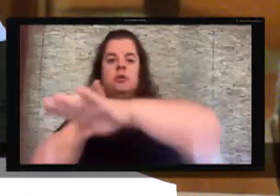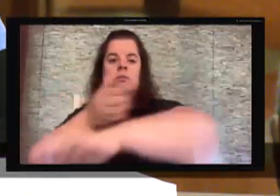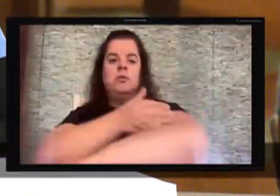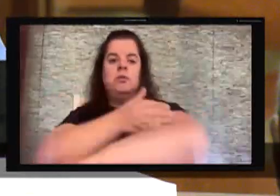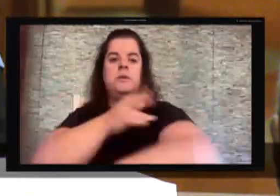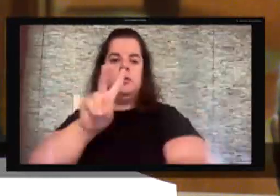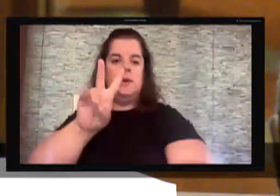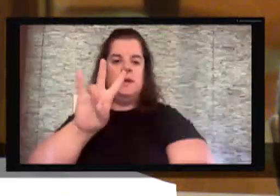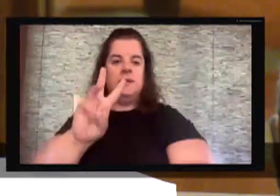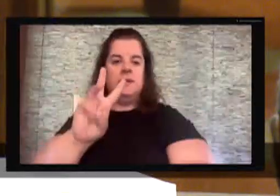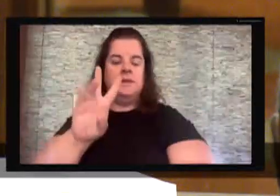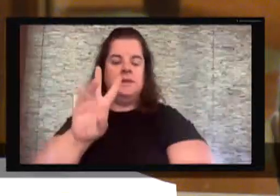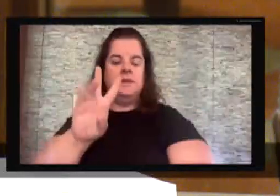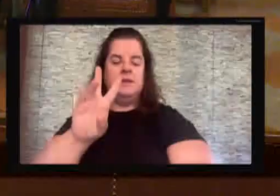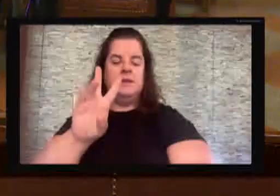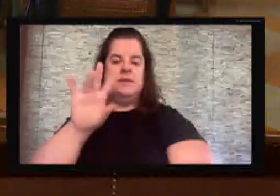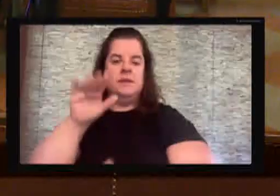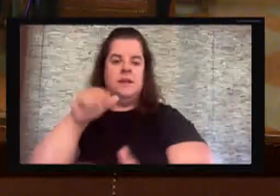$26,898.